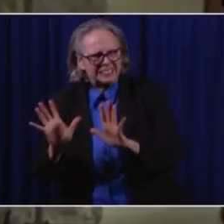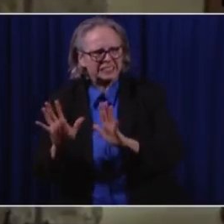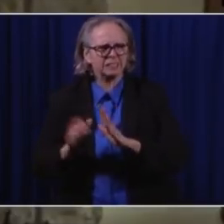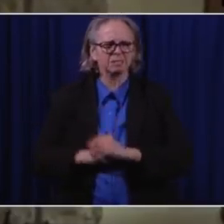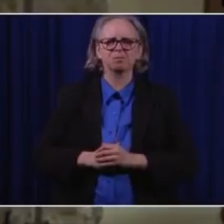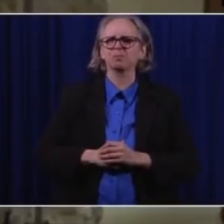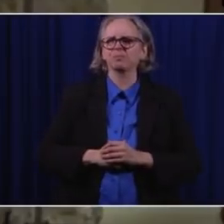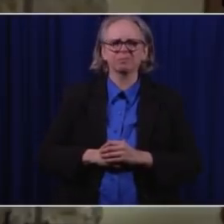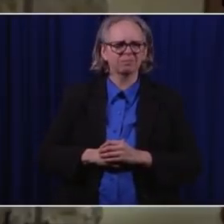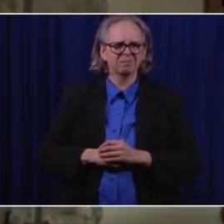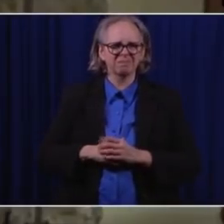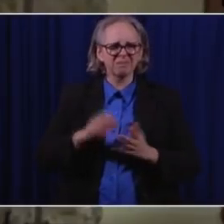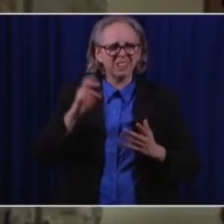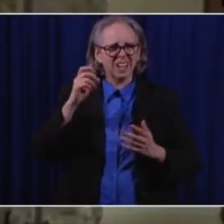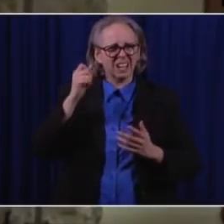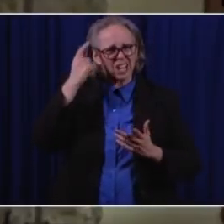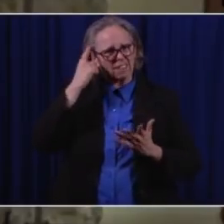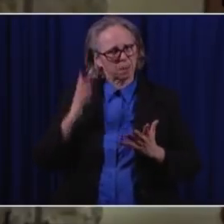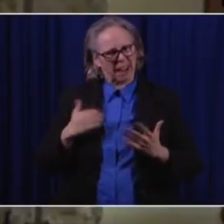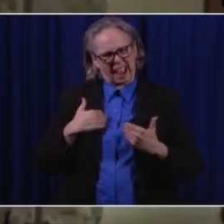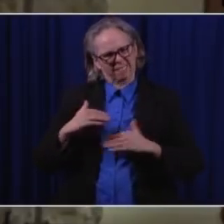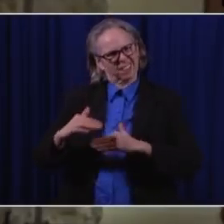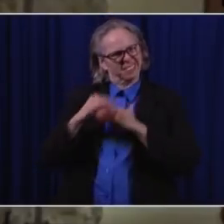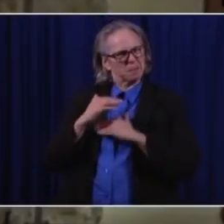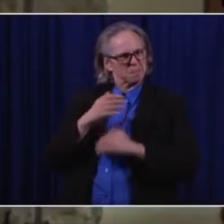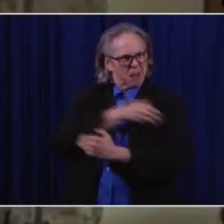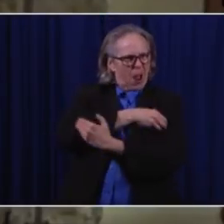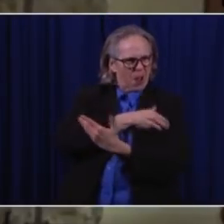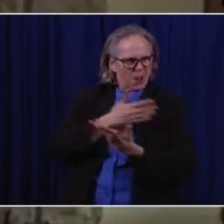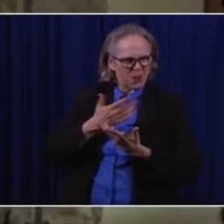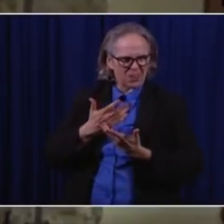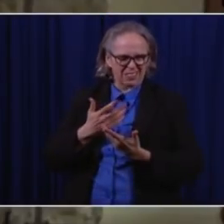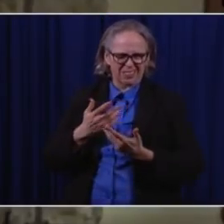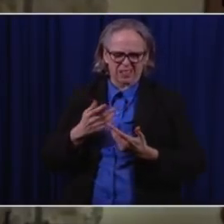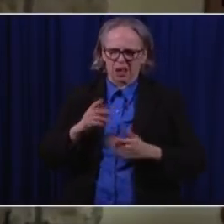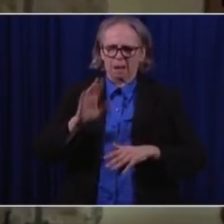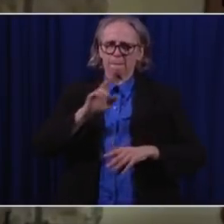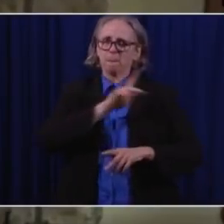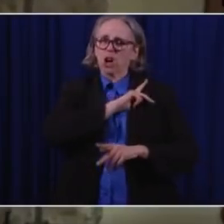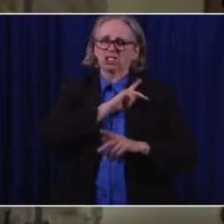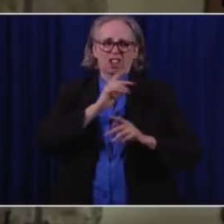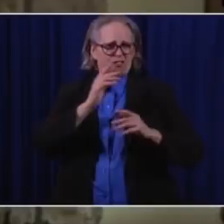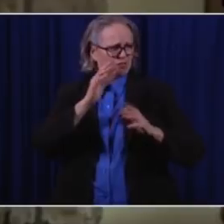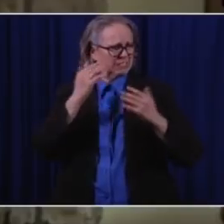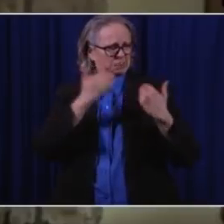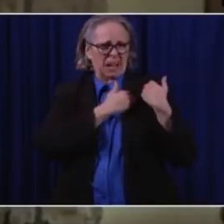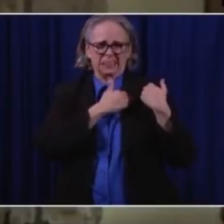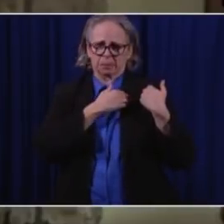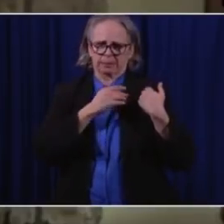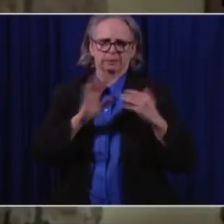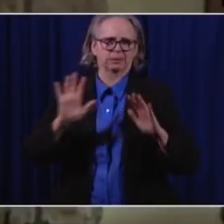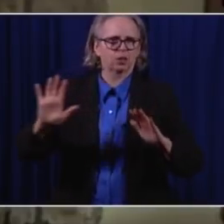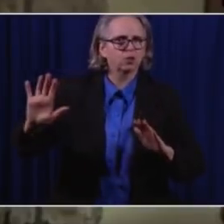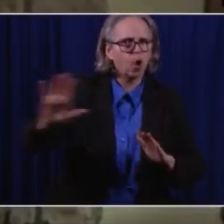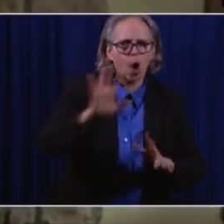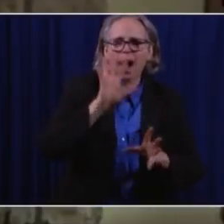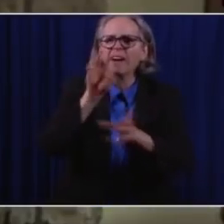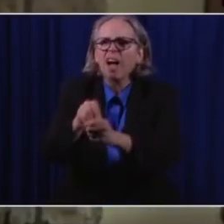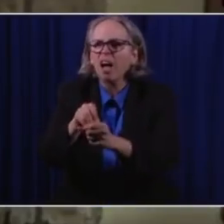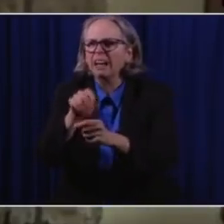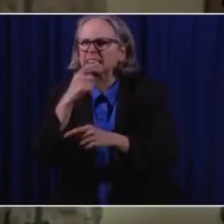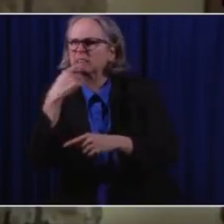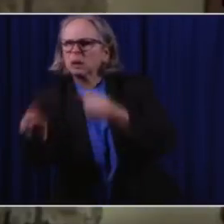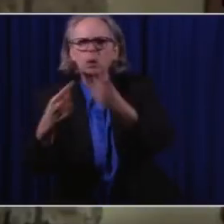you don't have a reason to go out, you should not really go out. You should restrict the reasons that you go out